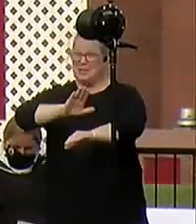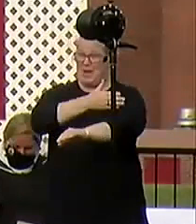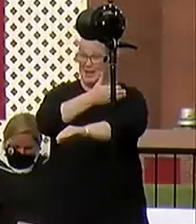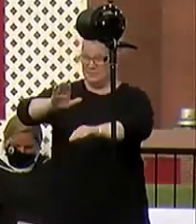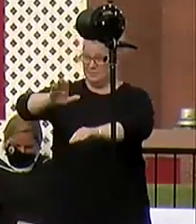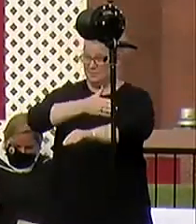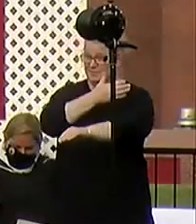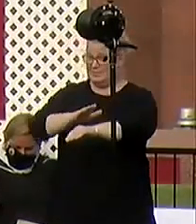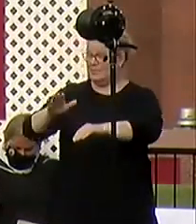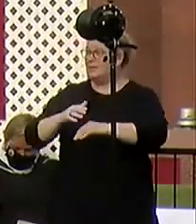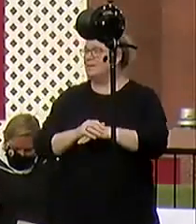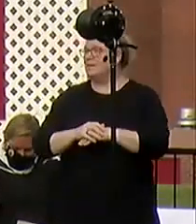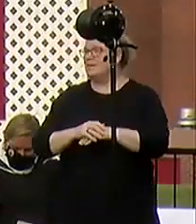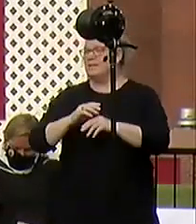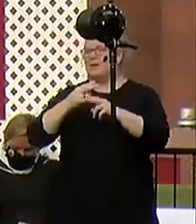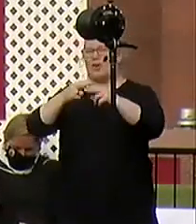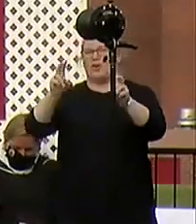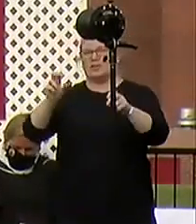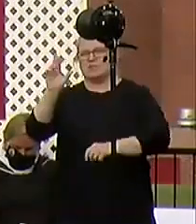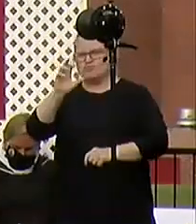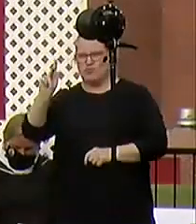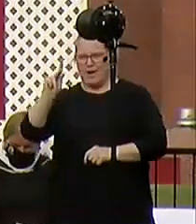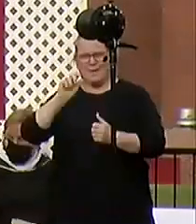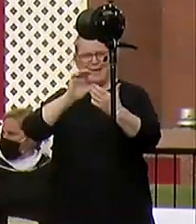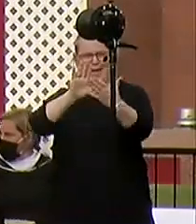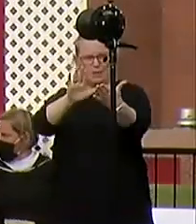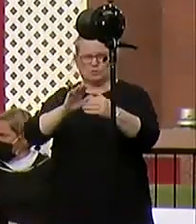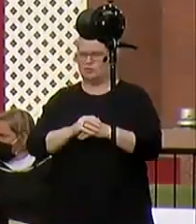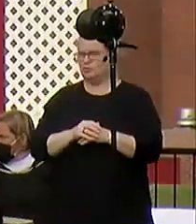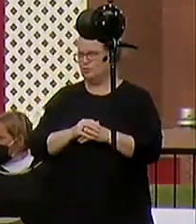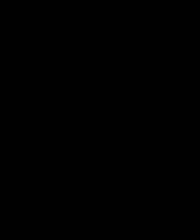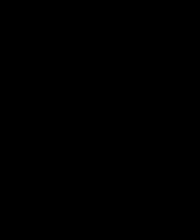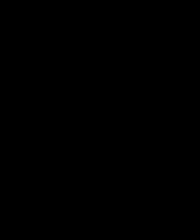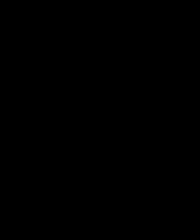musical senior selection entitled Rock Encounter, conducted by Mr. Mark Neary.